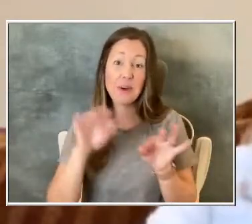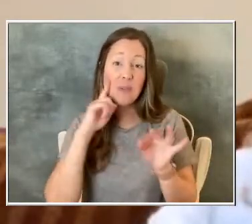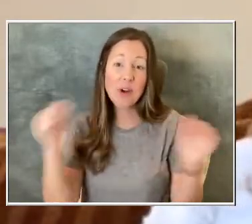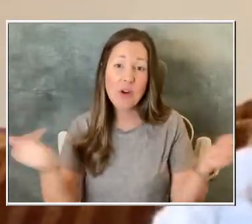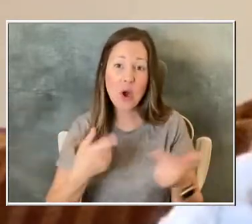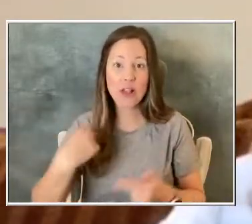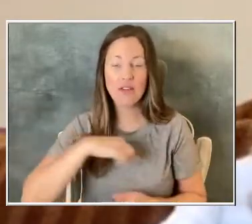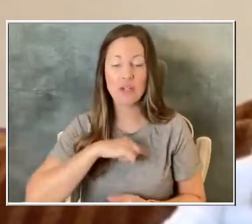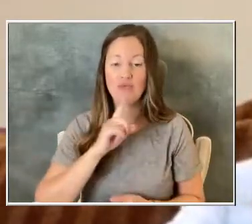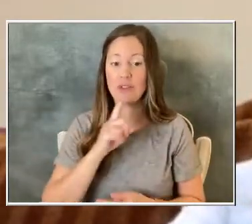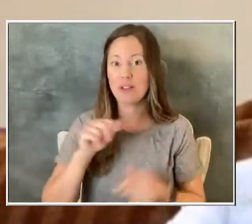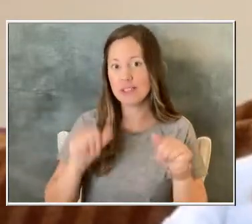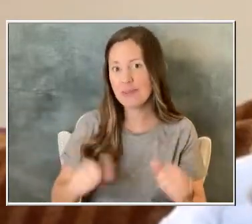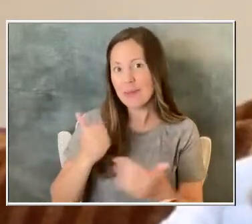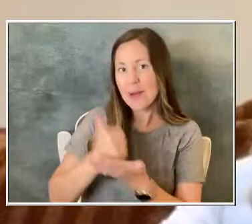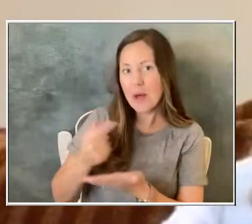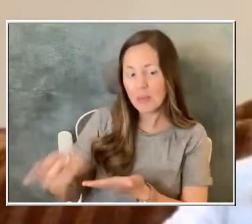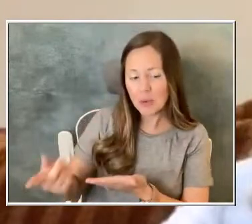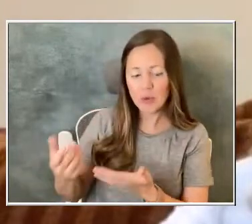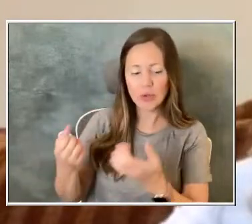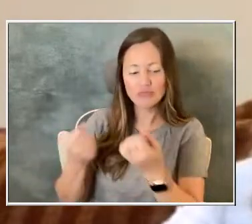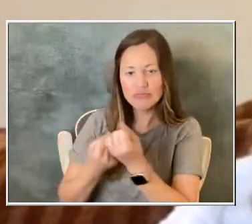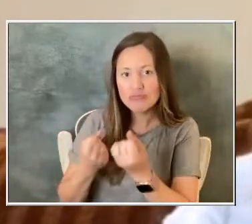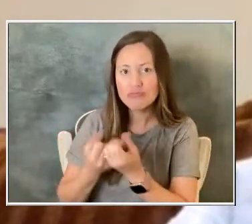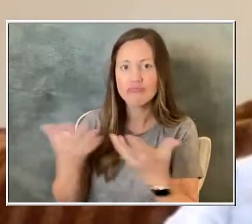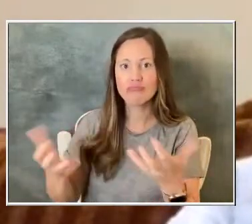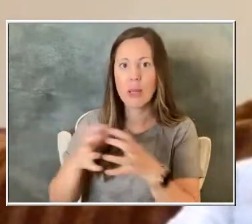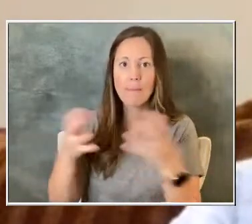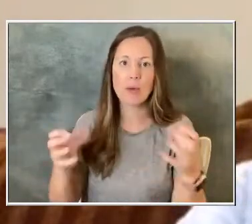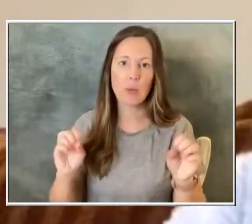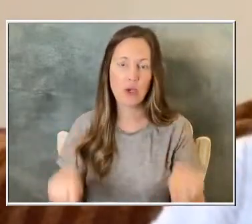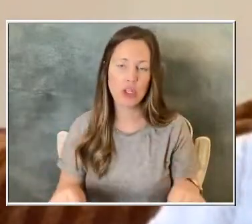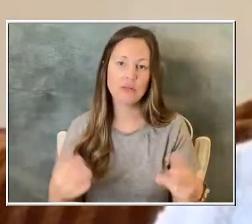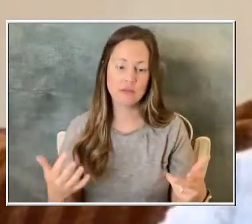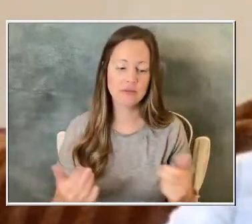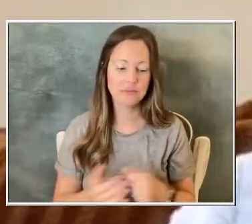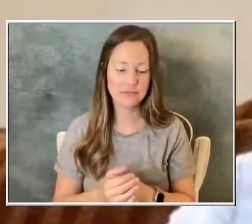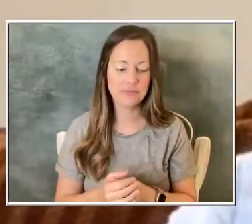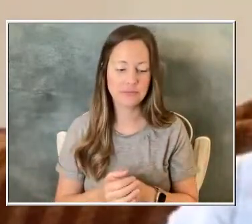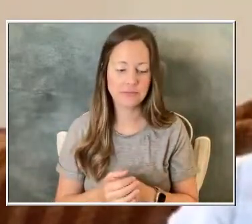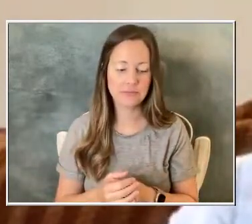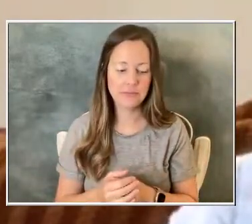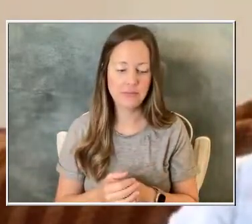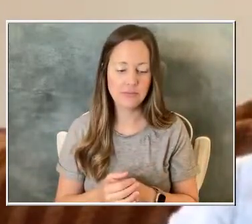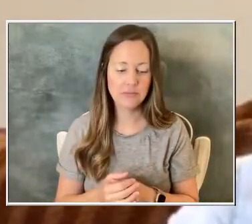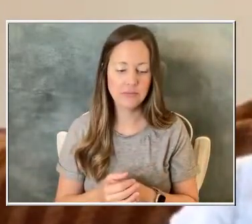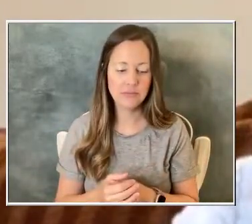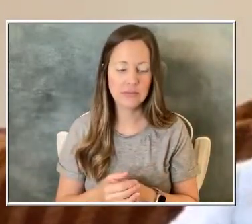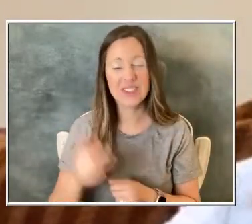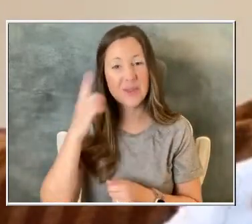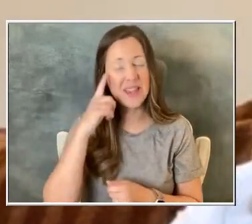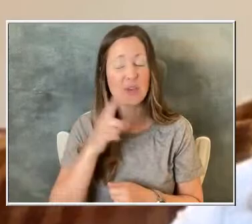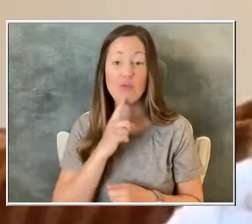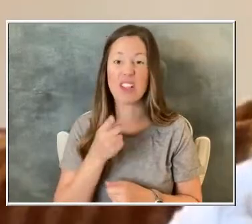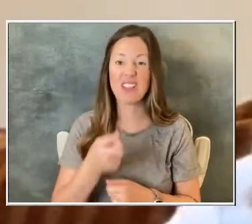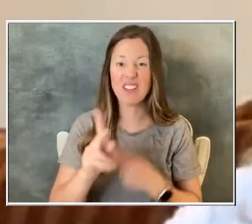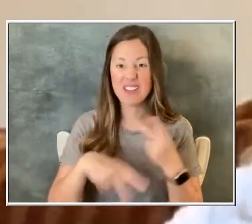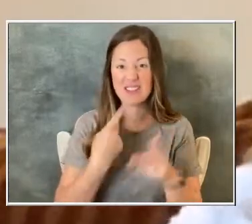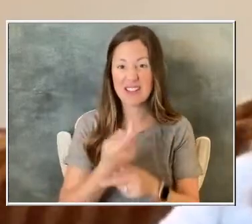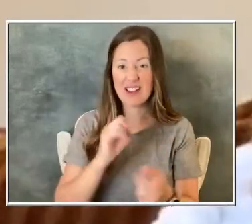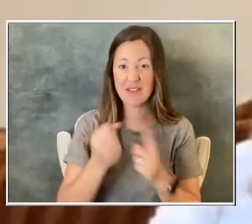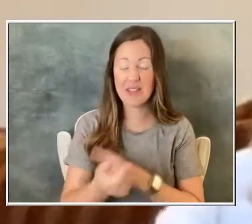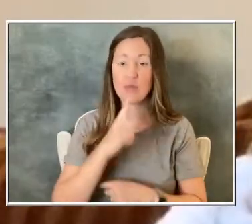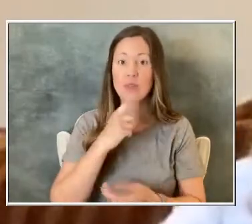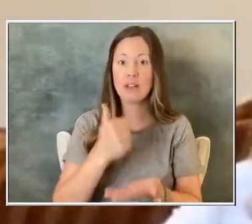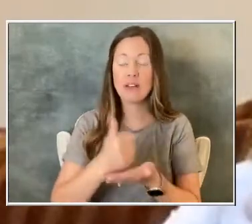to be able to help her and as much as we could. So I think this kind of thing just increases that